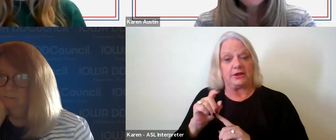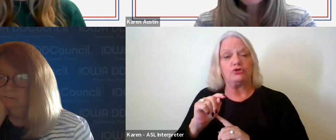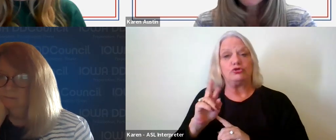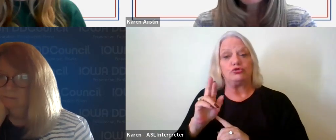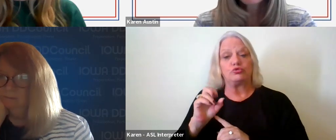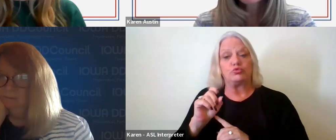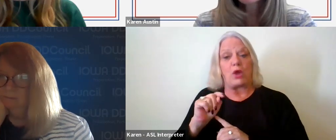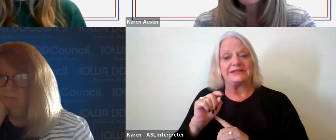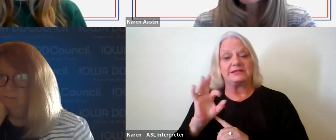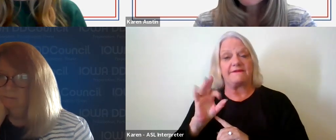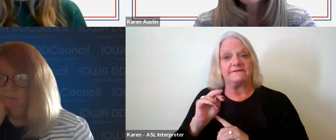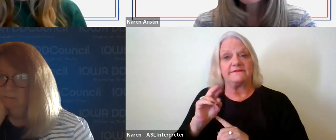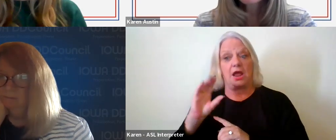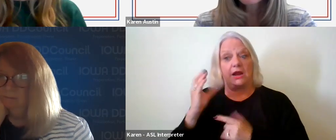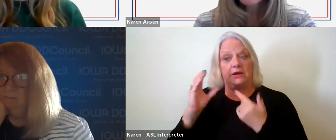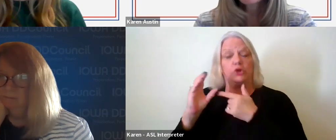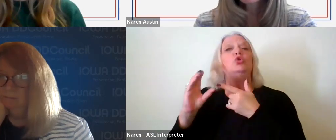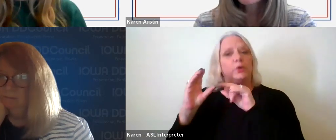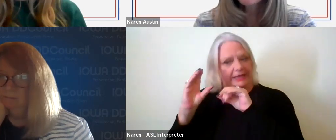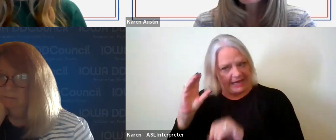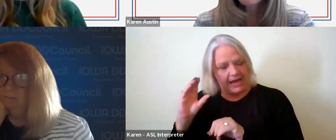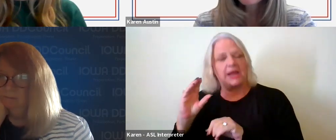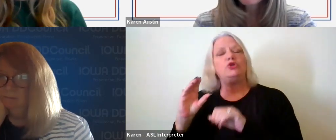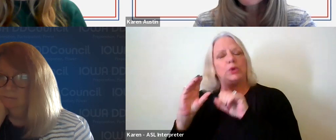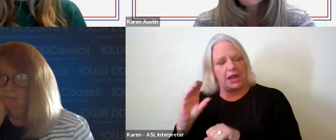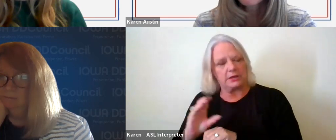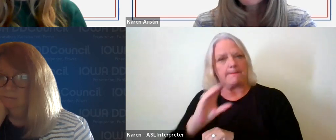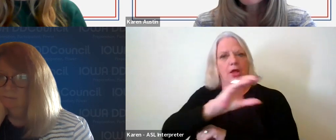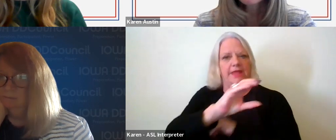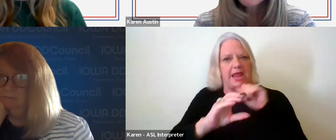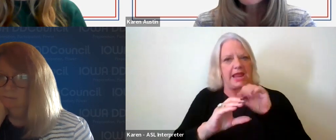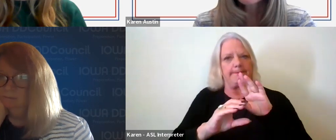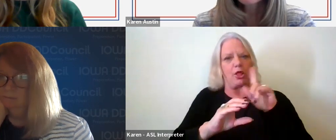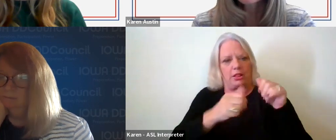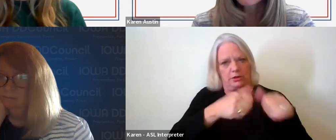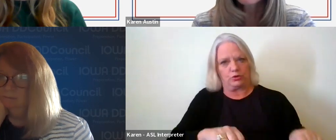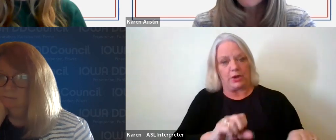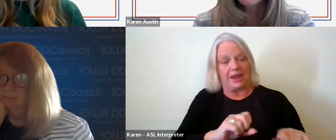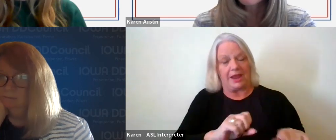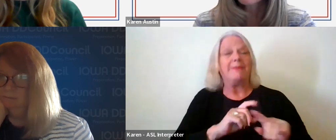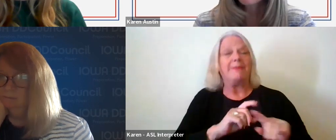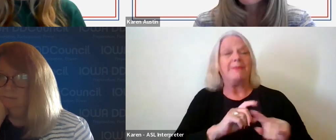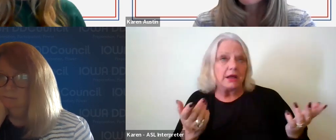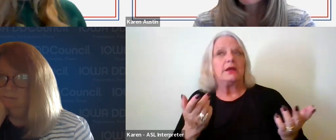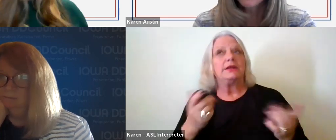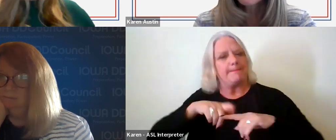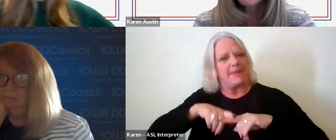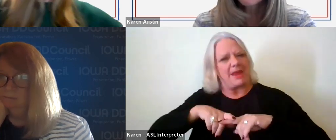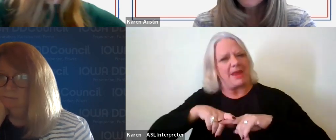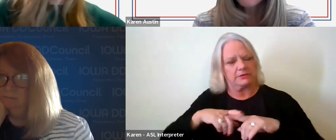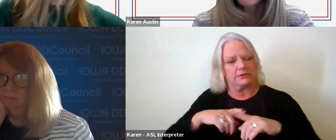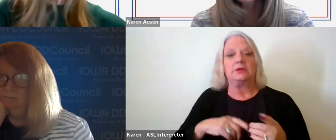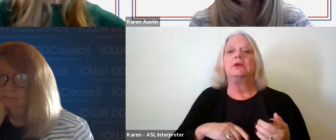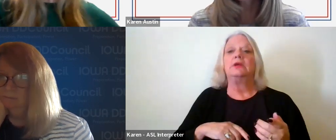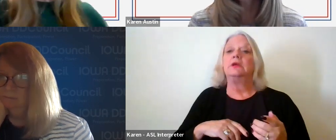ABLE account, but in all honesty, sometimes for some people, a special needs trust has a definite advantage